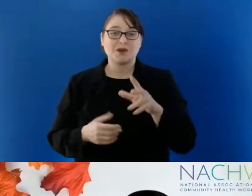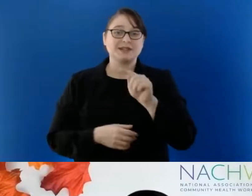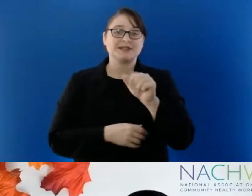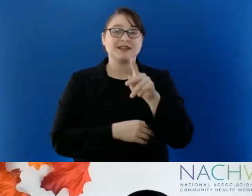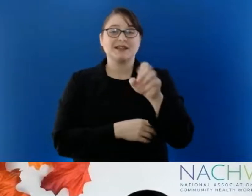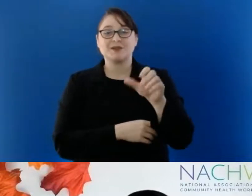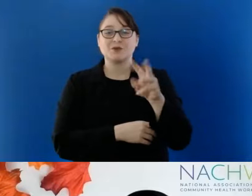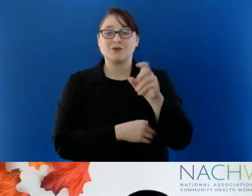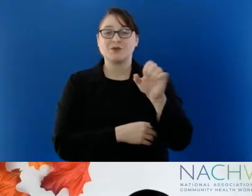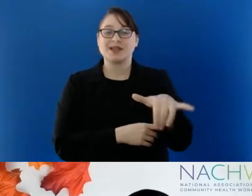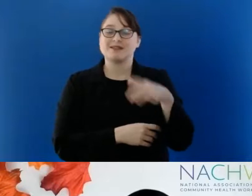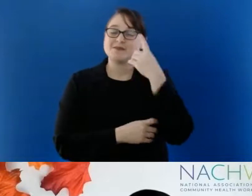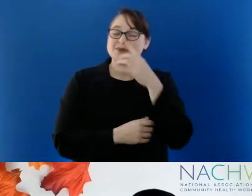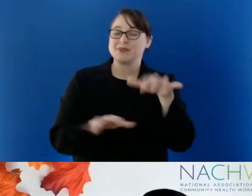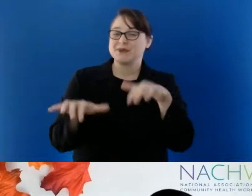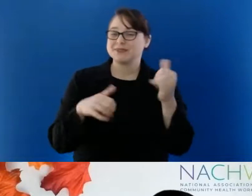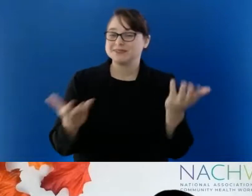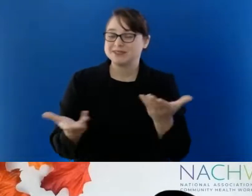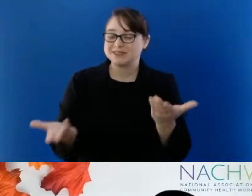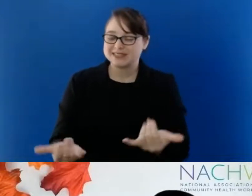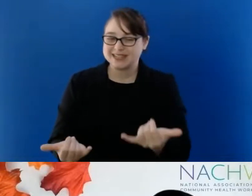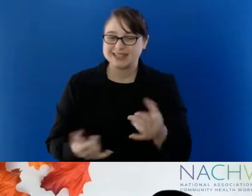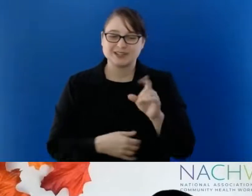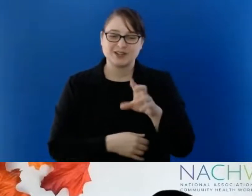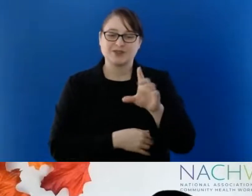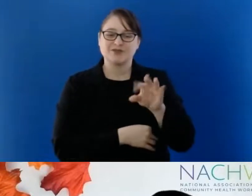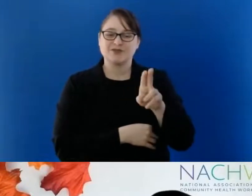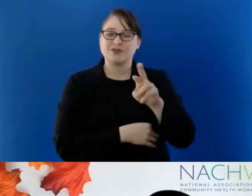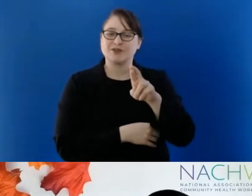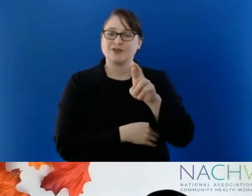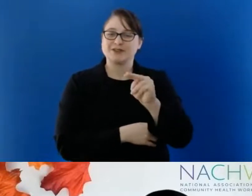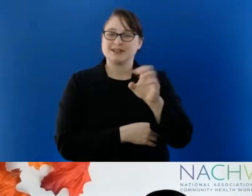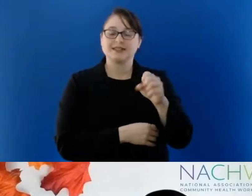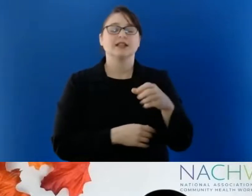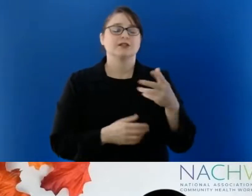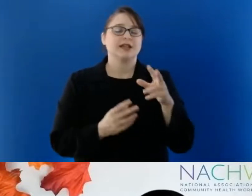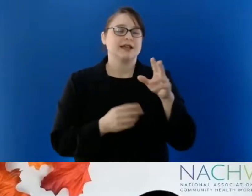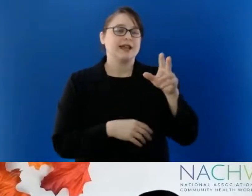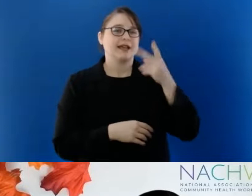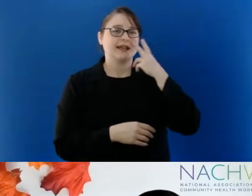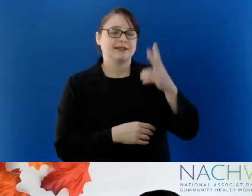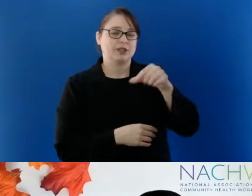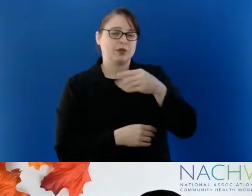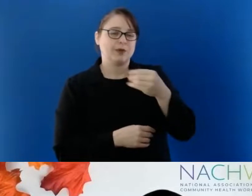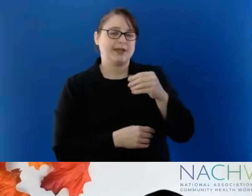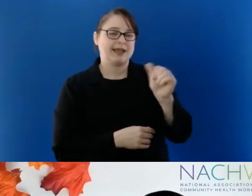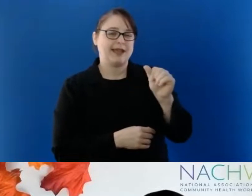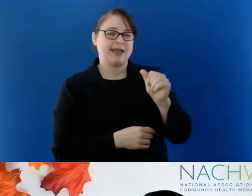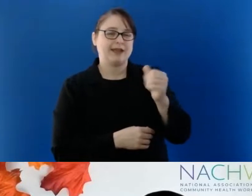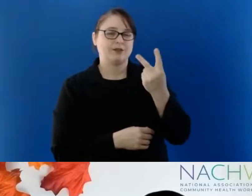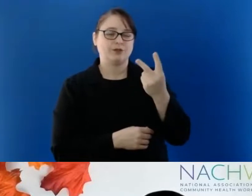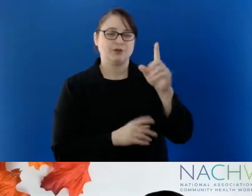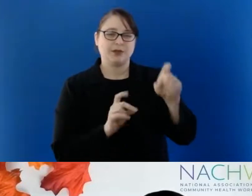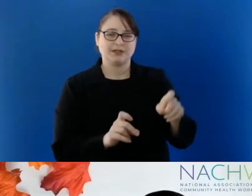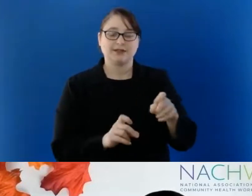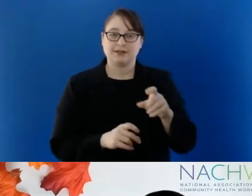here today. And I'll start with Dr. Furness. Yeah, I just want to say, because there's a couple questions I'm seeing in the Q&A that popped up. Does monkeypox